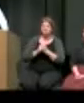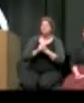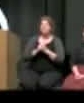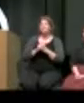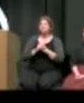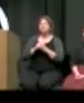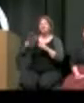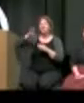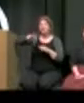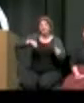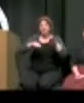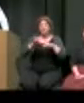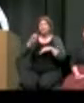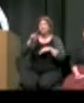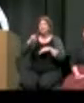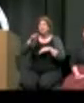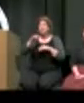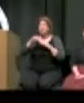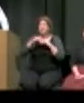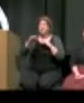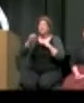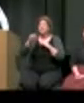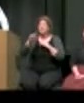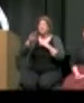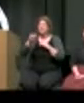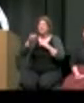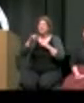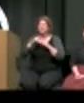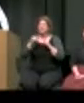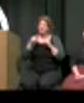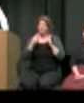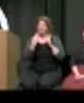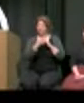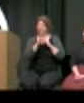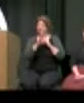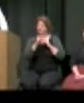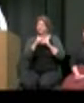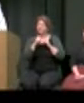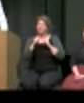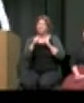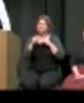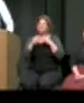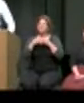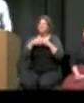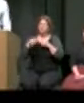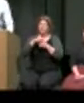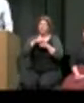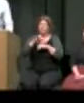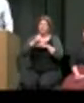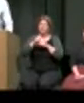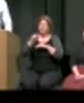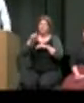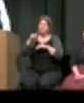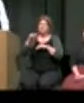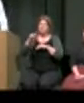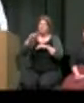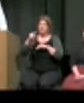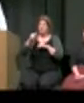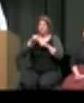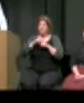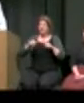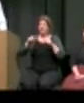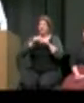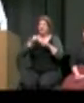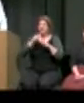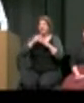Slope stability near the bulkhead, so kind of more right of this photo, but near our staging area. We took